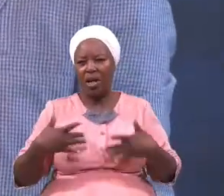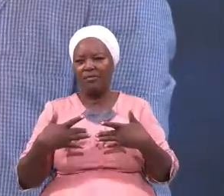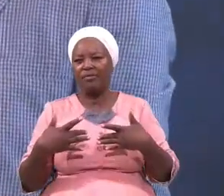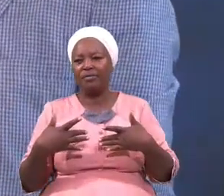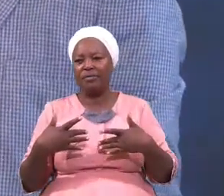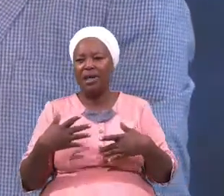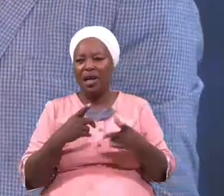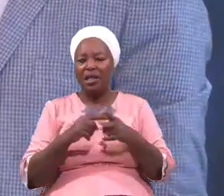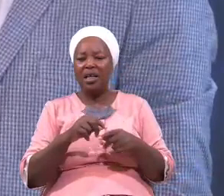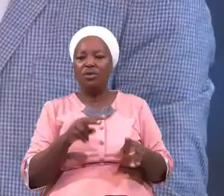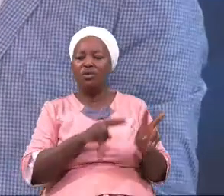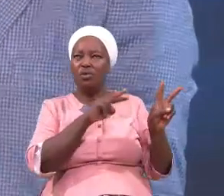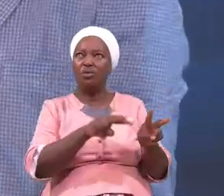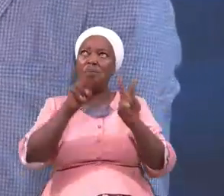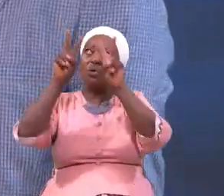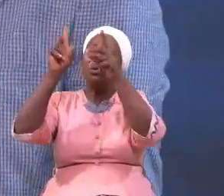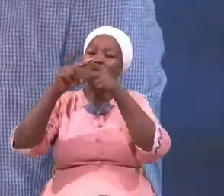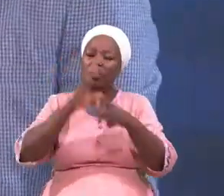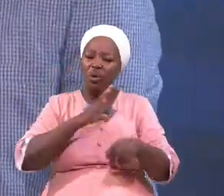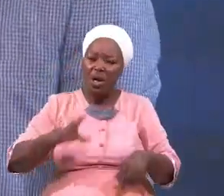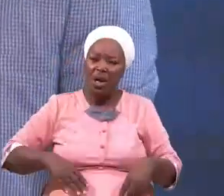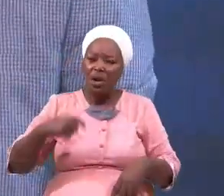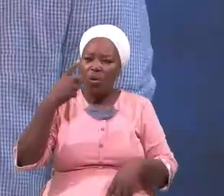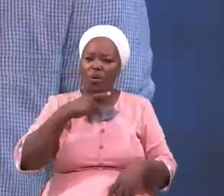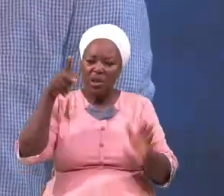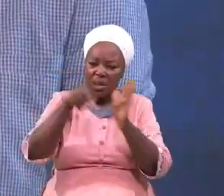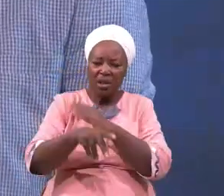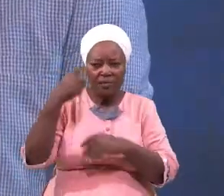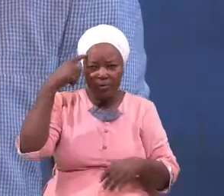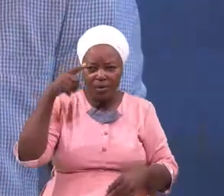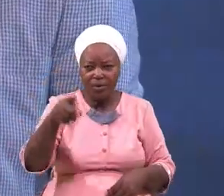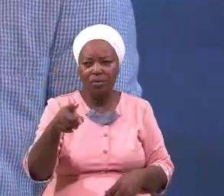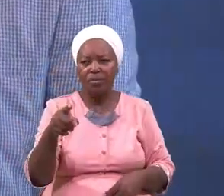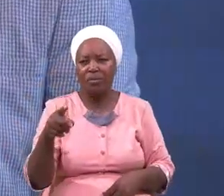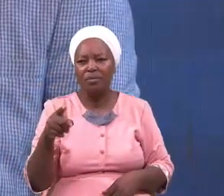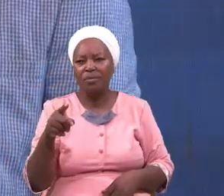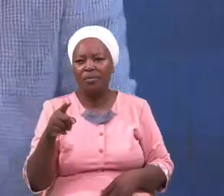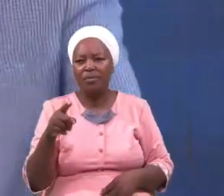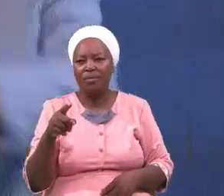And you look to Christ who was slain for you.